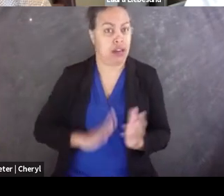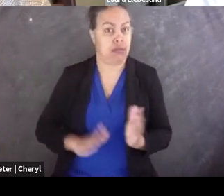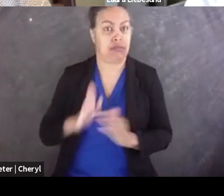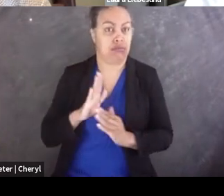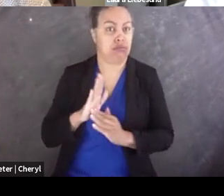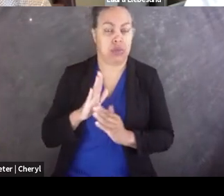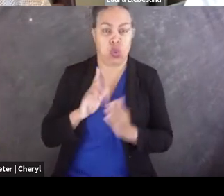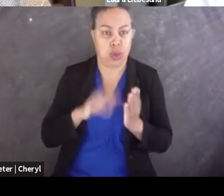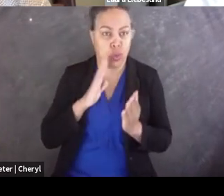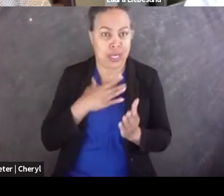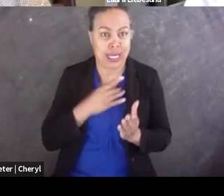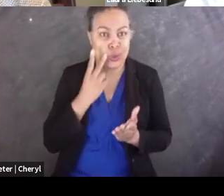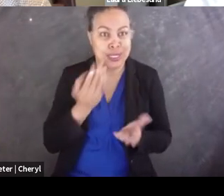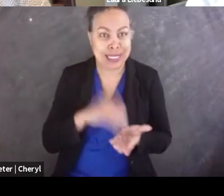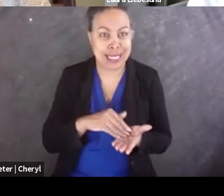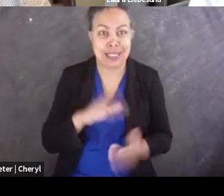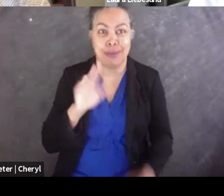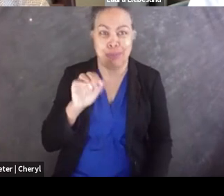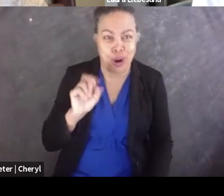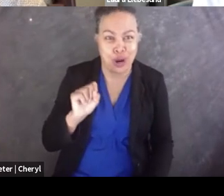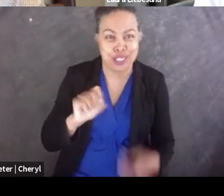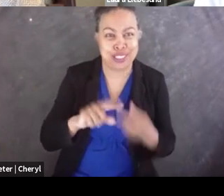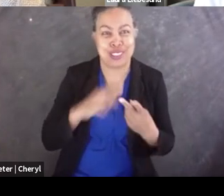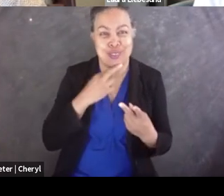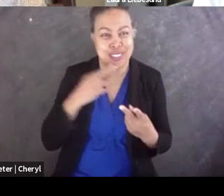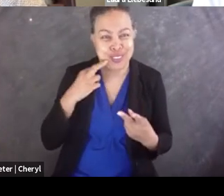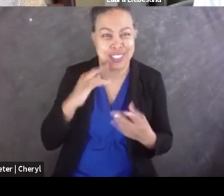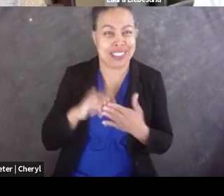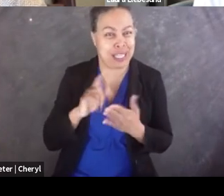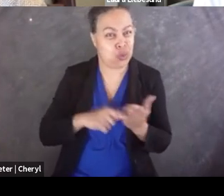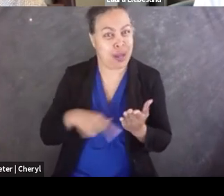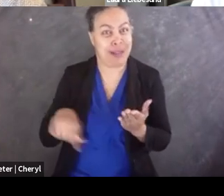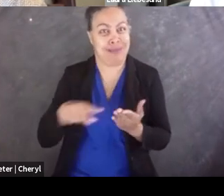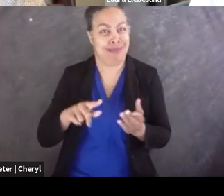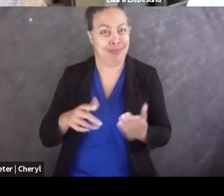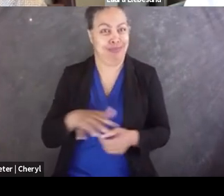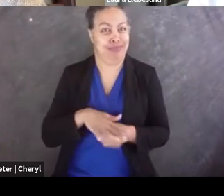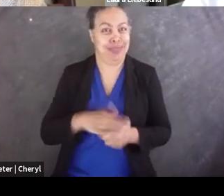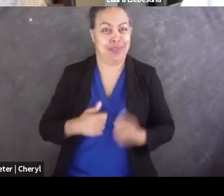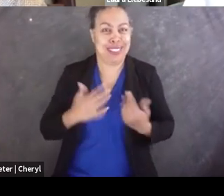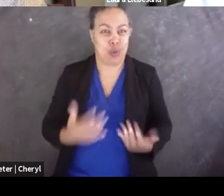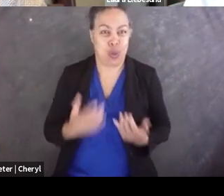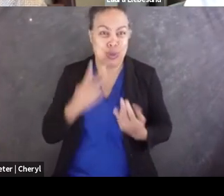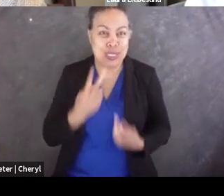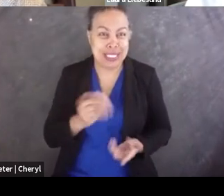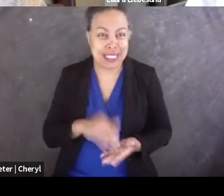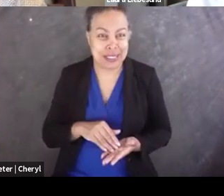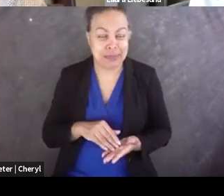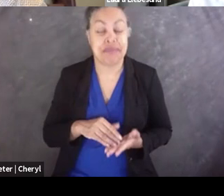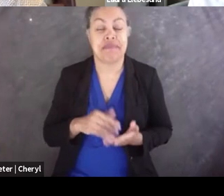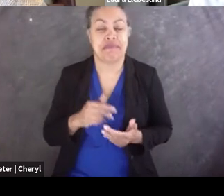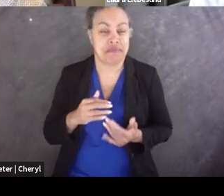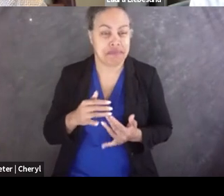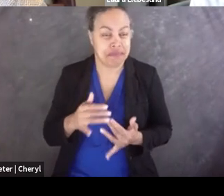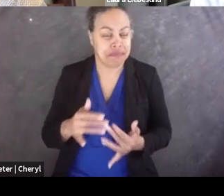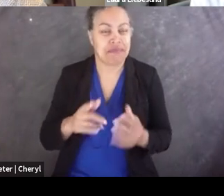brought back to the neighborhood were bars and restaurants. So, before too long, some of these